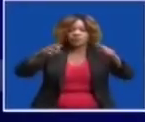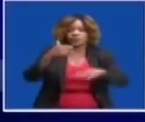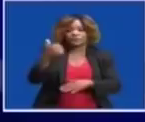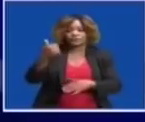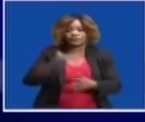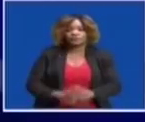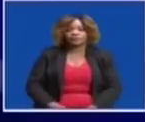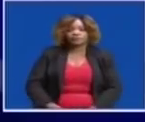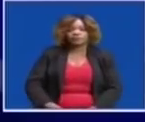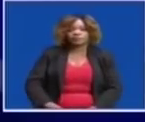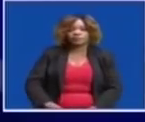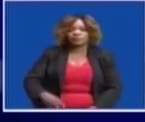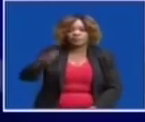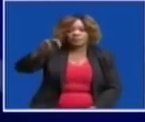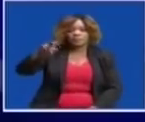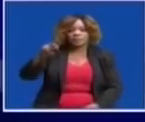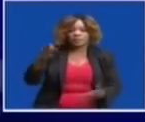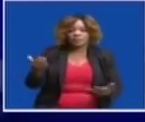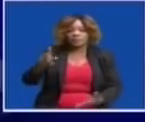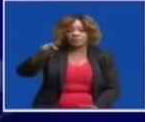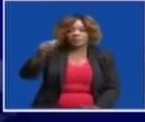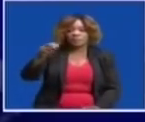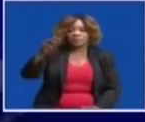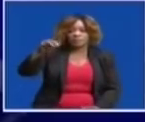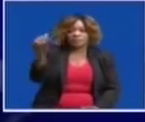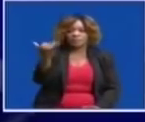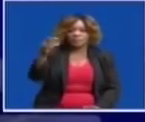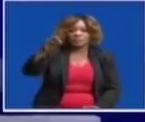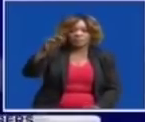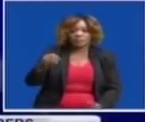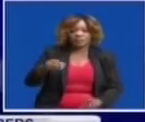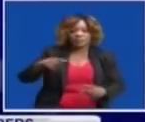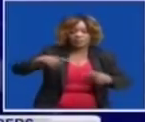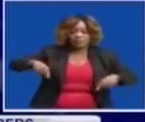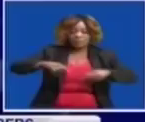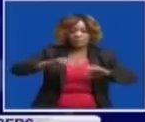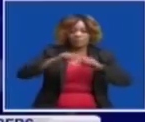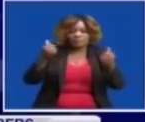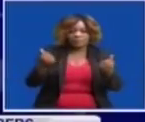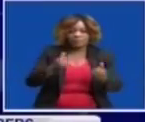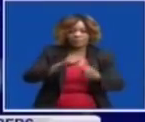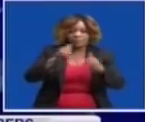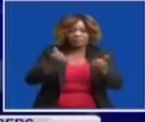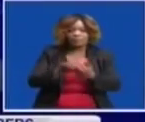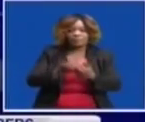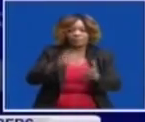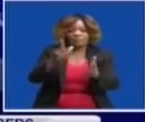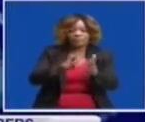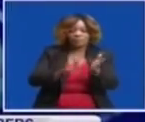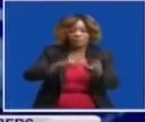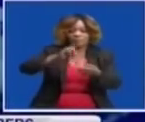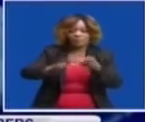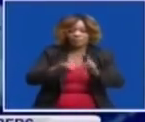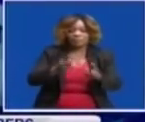news. Wozakile Member of Parliament Pavyuma Kalowo has encouraged the local authorities to be partnering with our lawmakers in